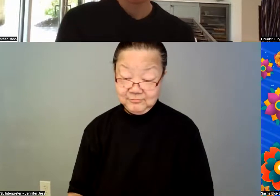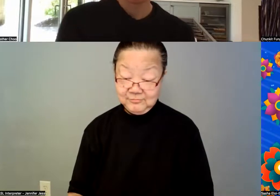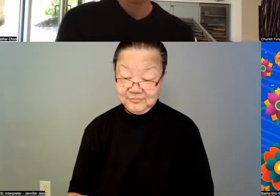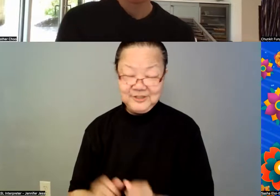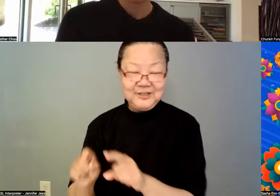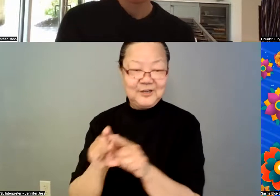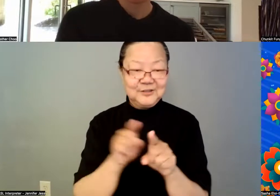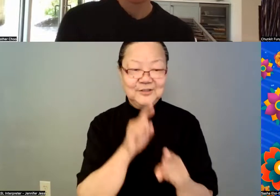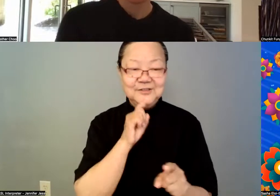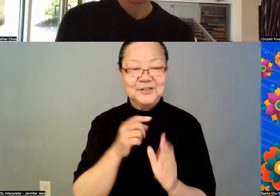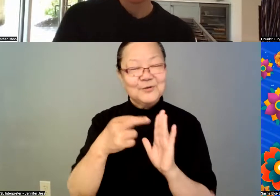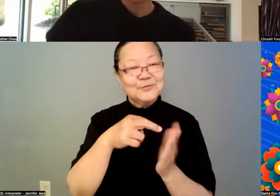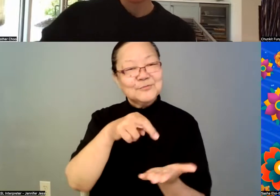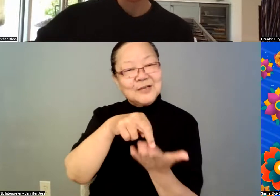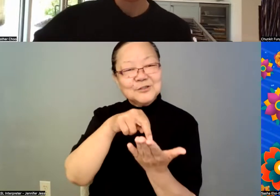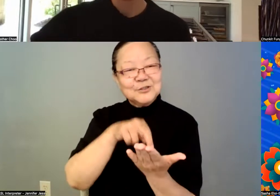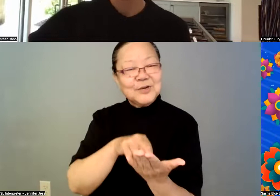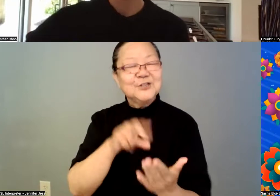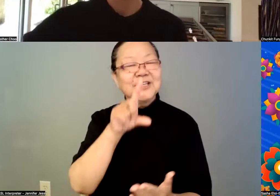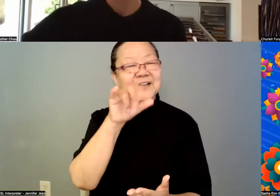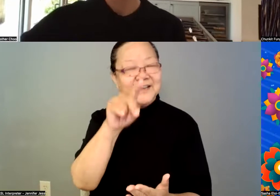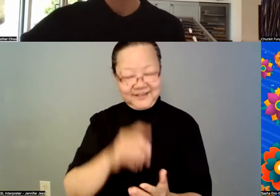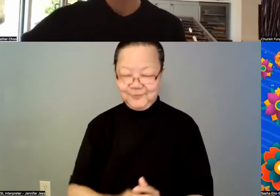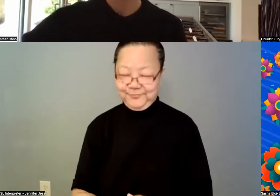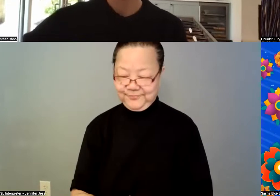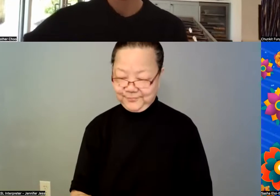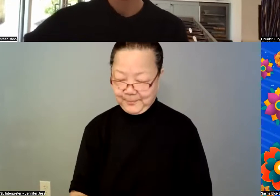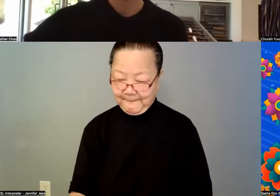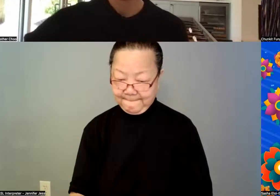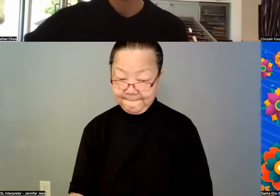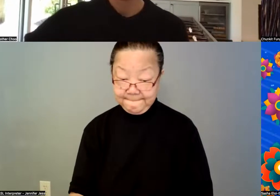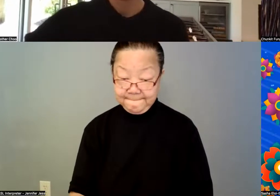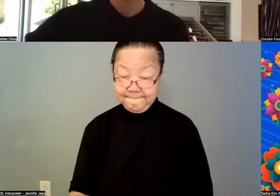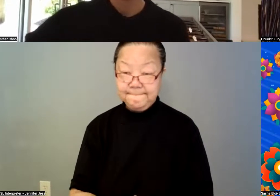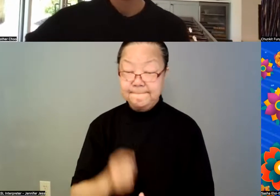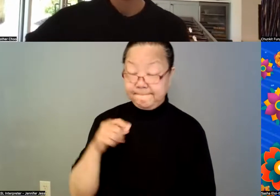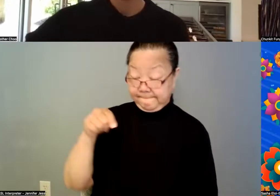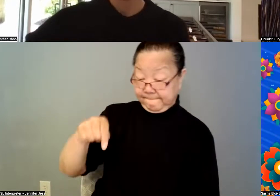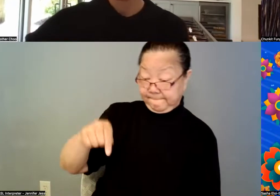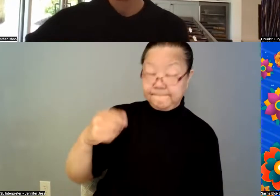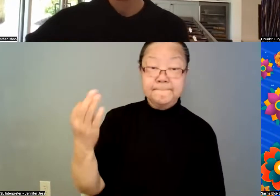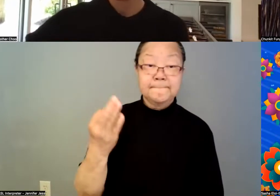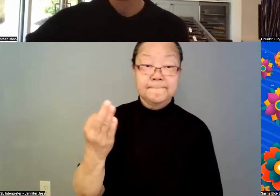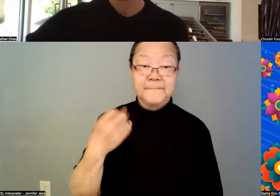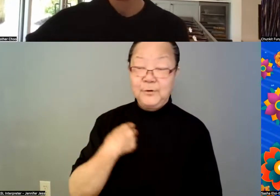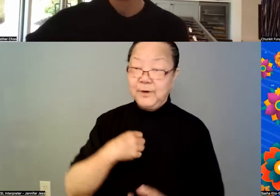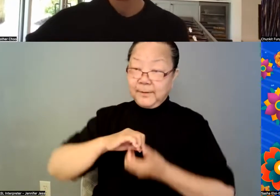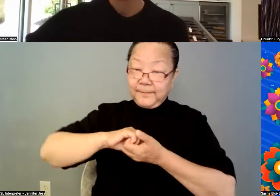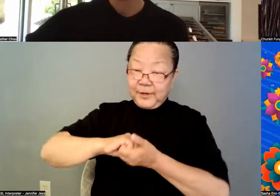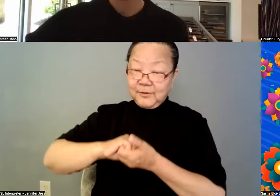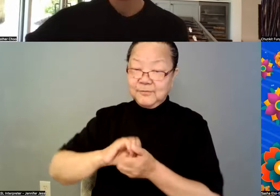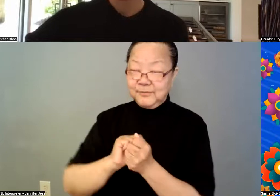link. Also, this Friday, we are partnering with some postdocs